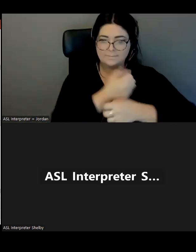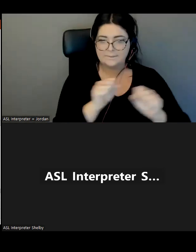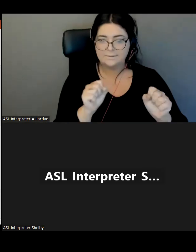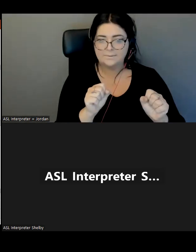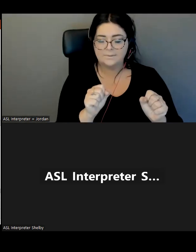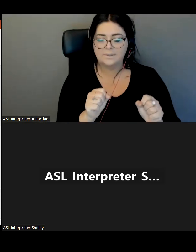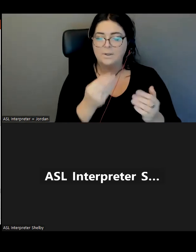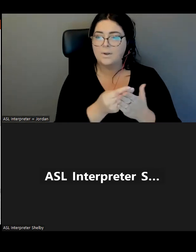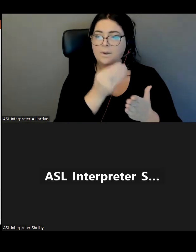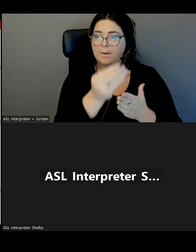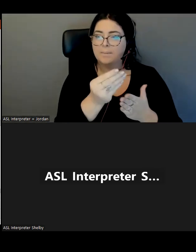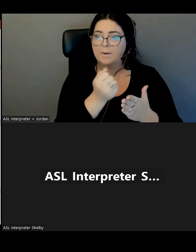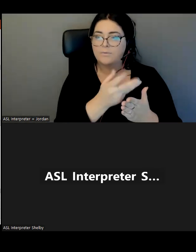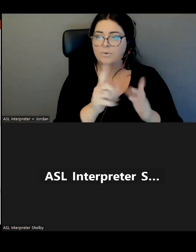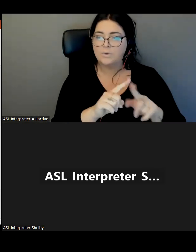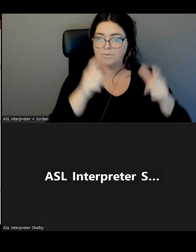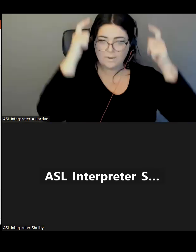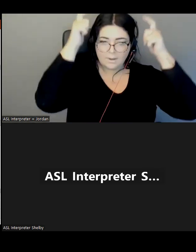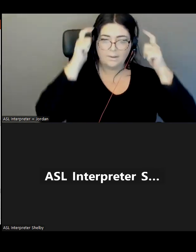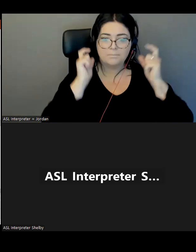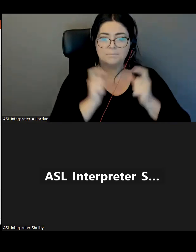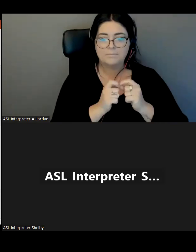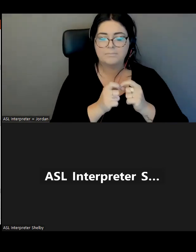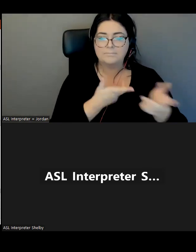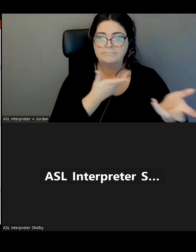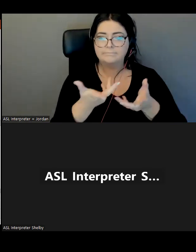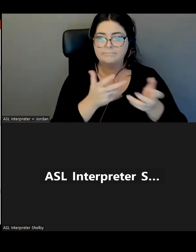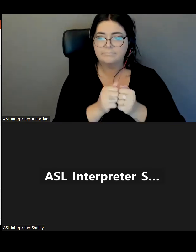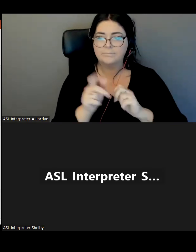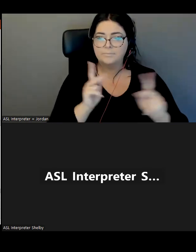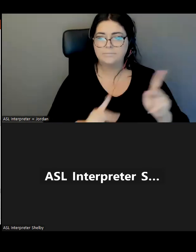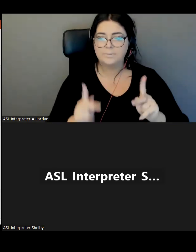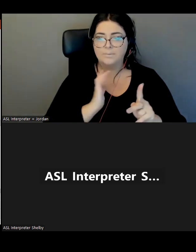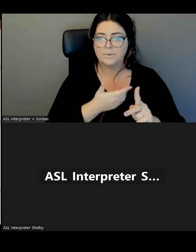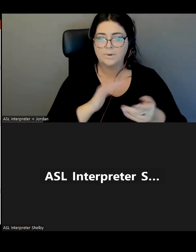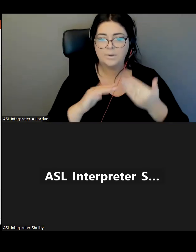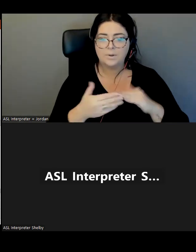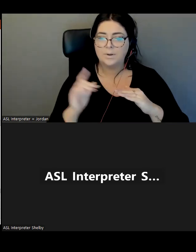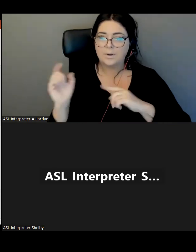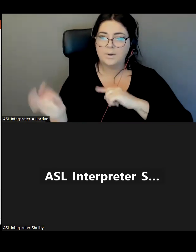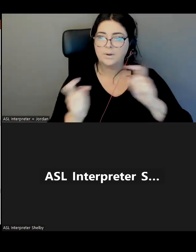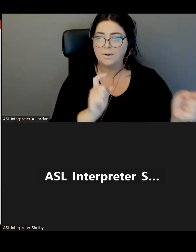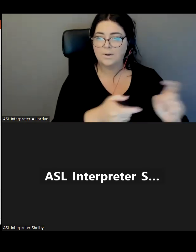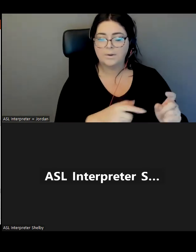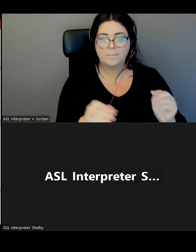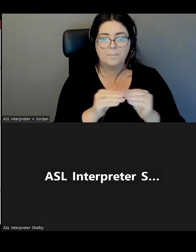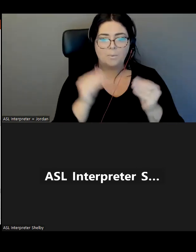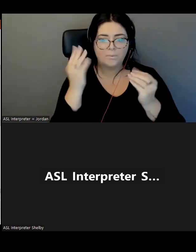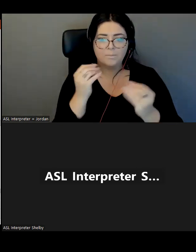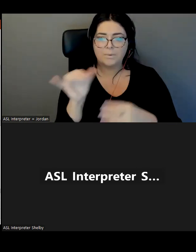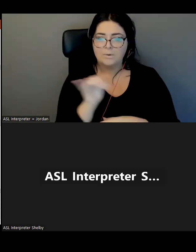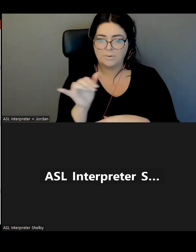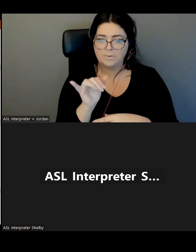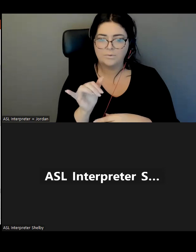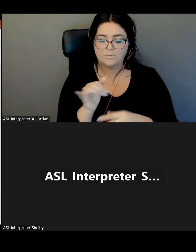we purchased a number of helmets and work with members in our community to distribute helmets along with some information